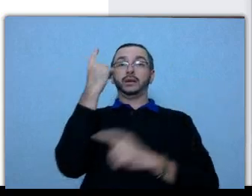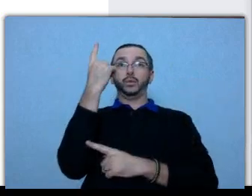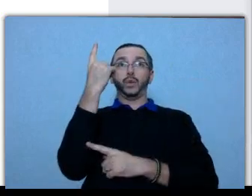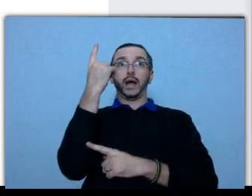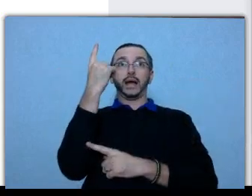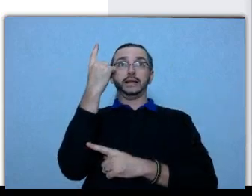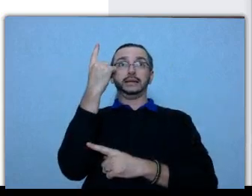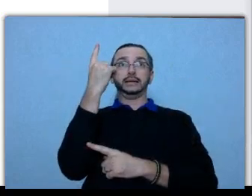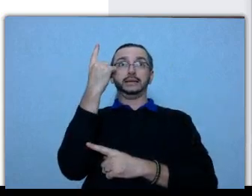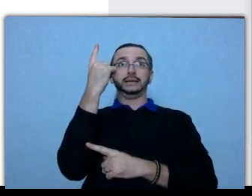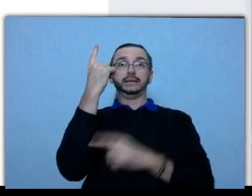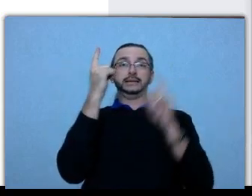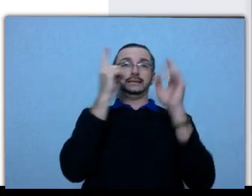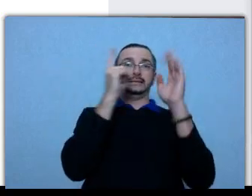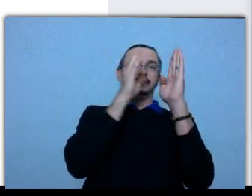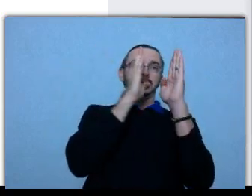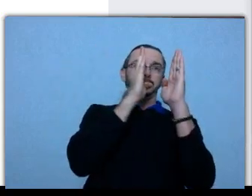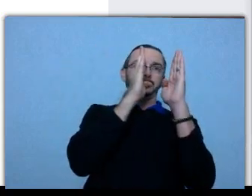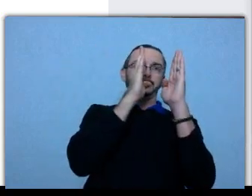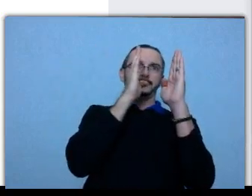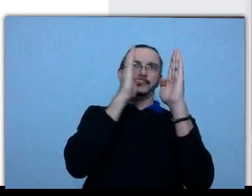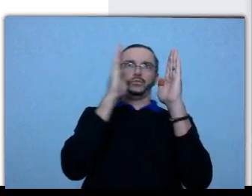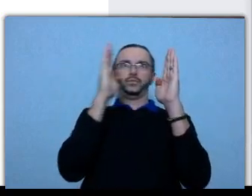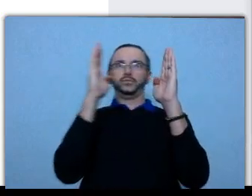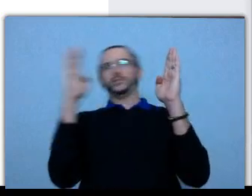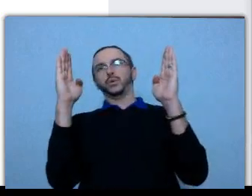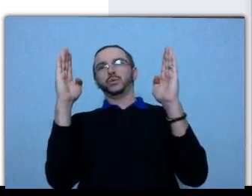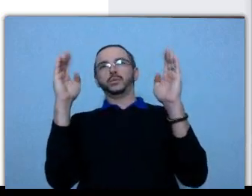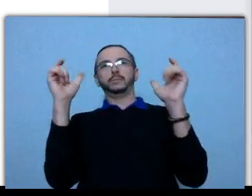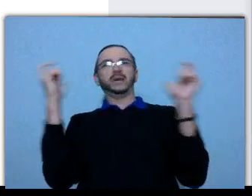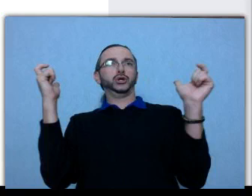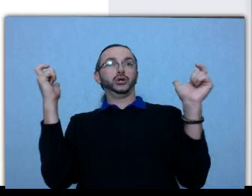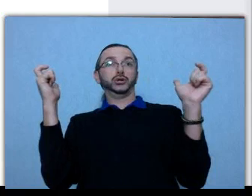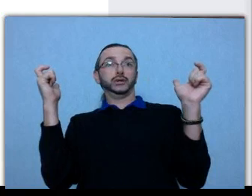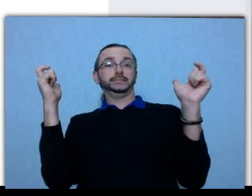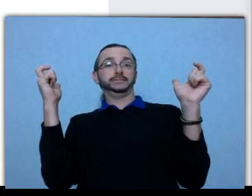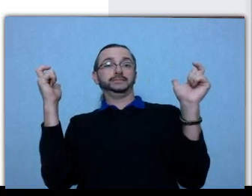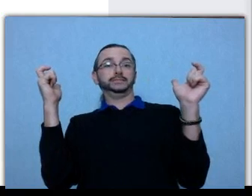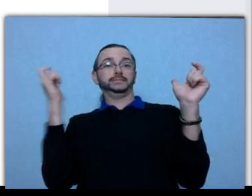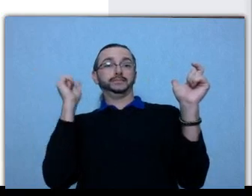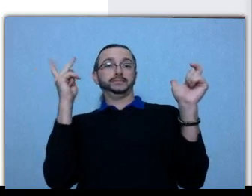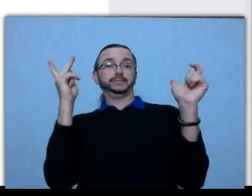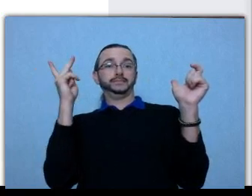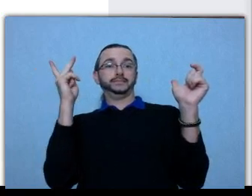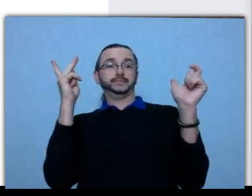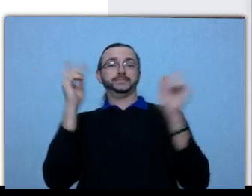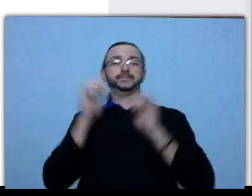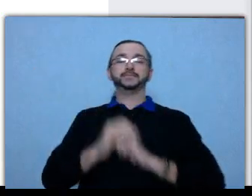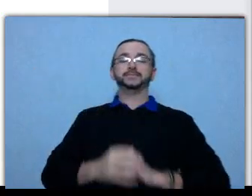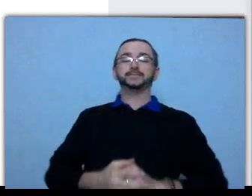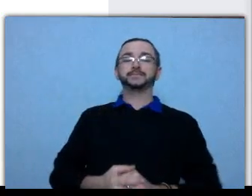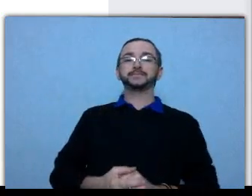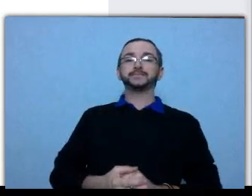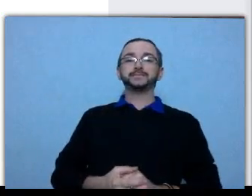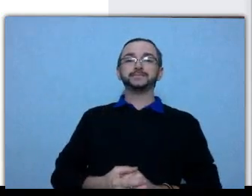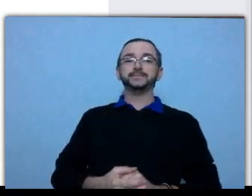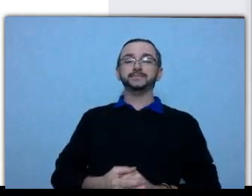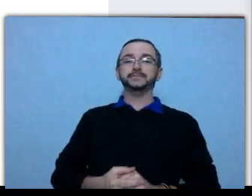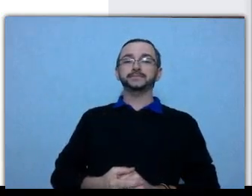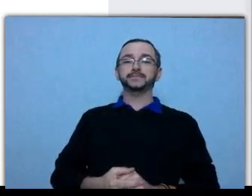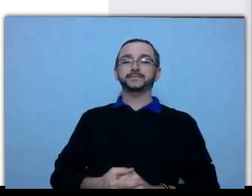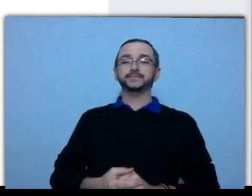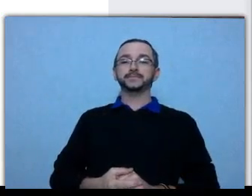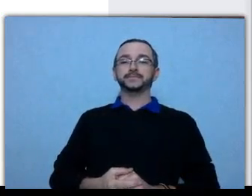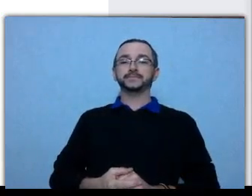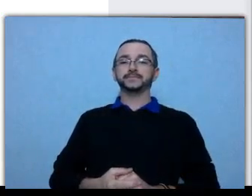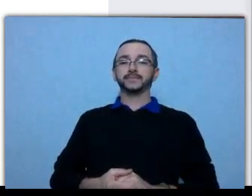Make it a really big one right there, and that looks a little weird, but hang with me. And I'm going to expand my giant one, and the way I look at the giant